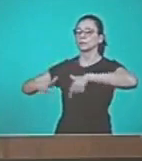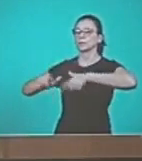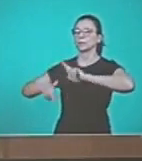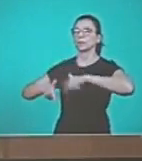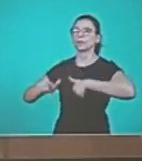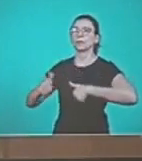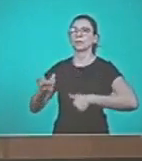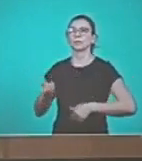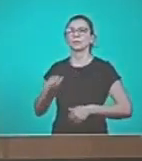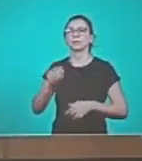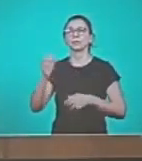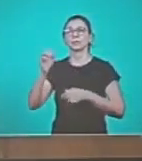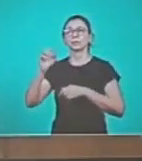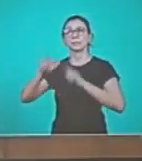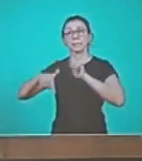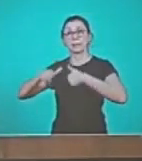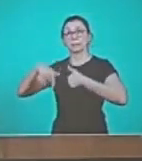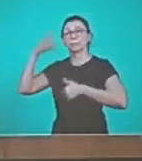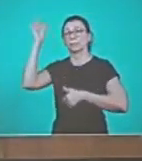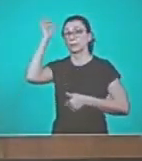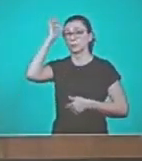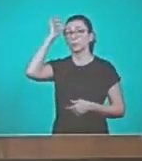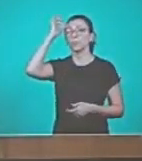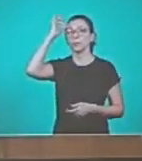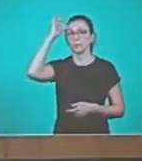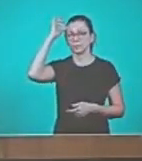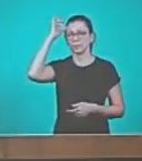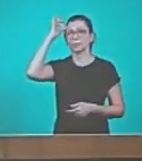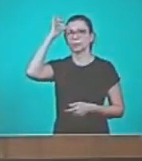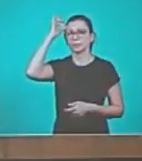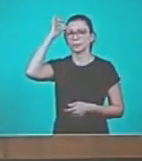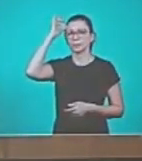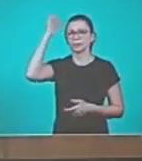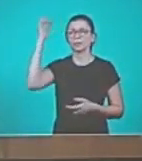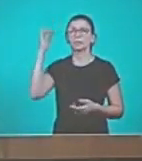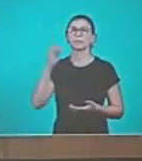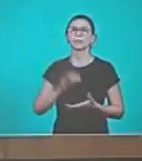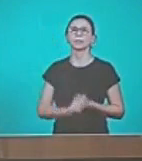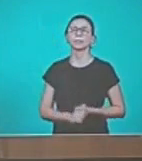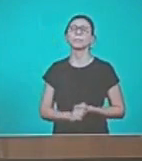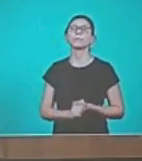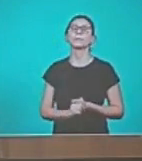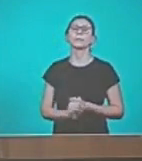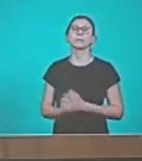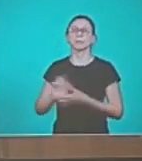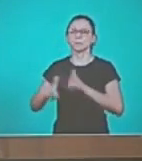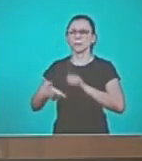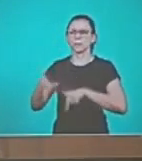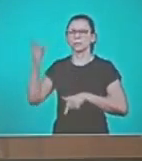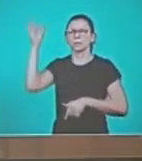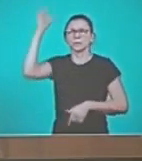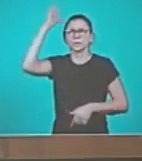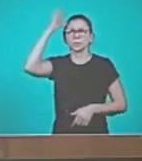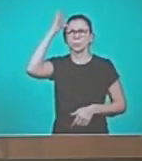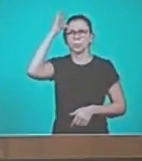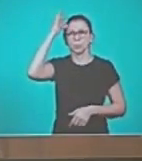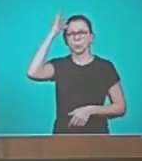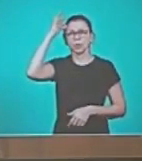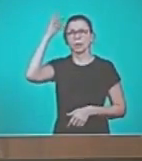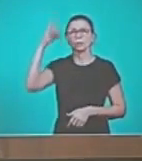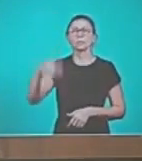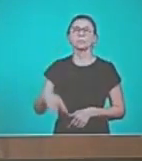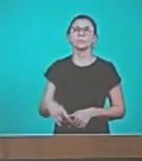communicating with Israel and with spiritual Israel. We are not removing, you are now removing here the political Israel.